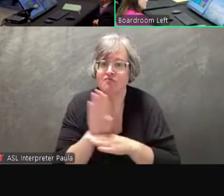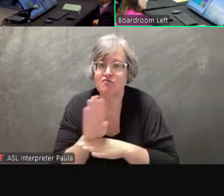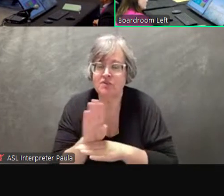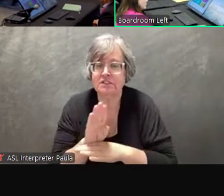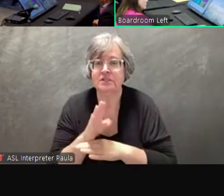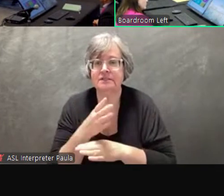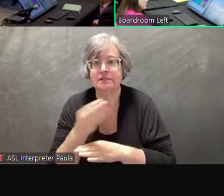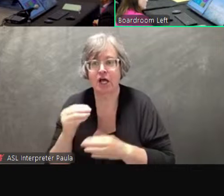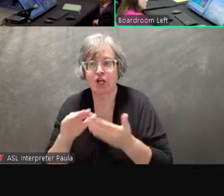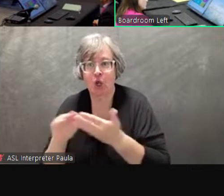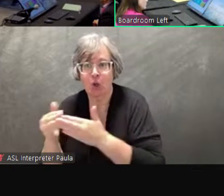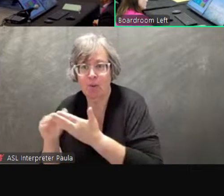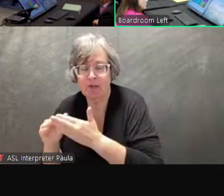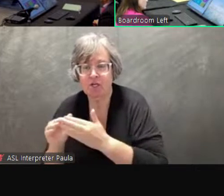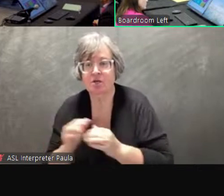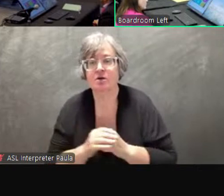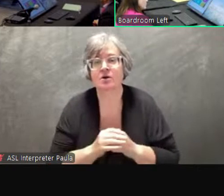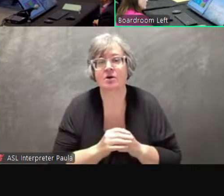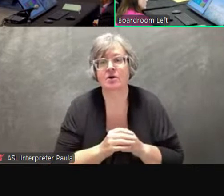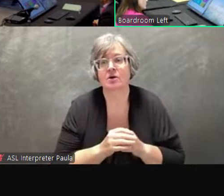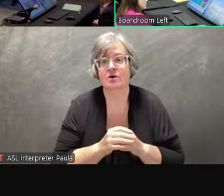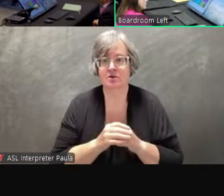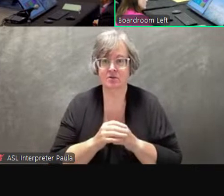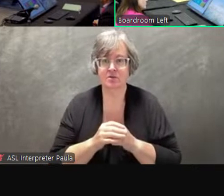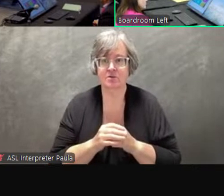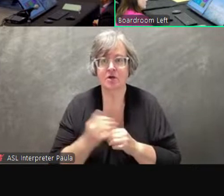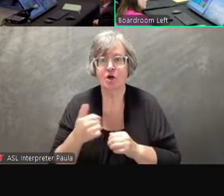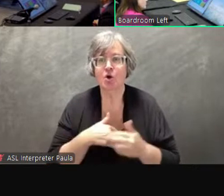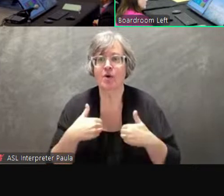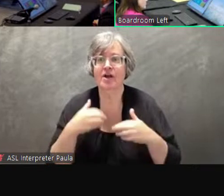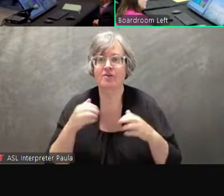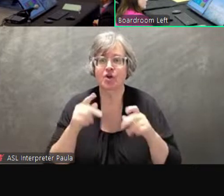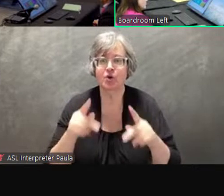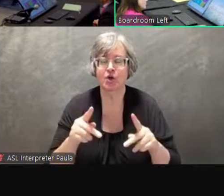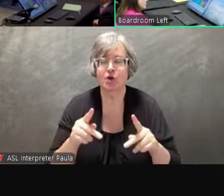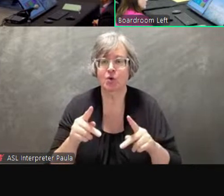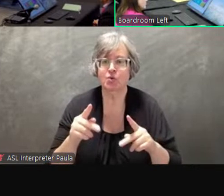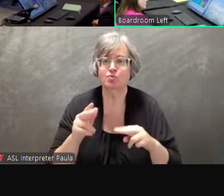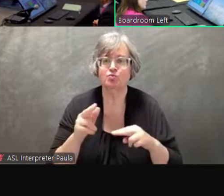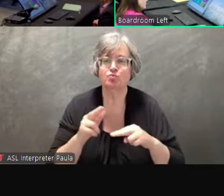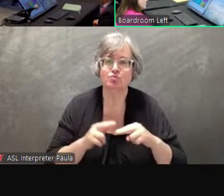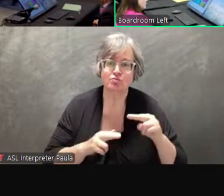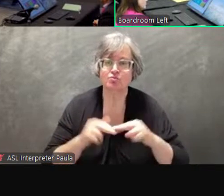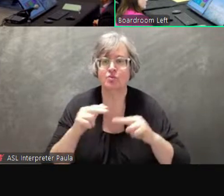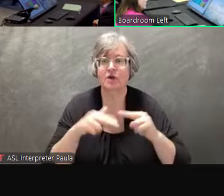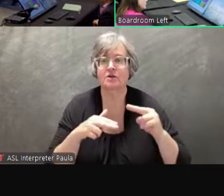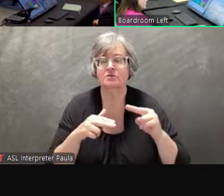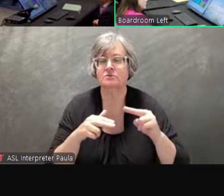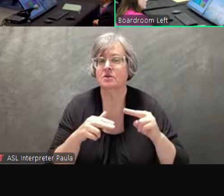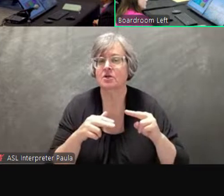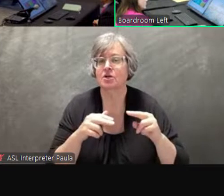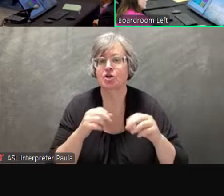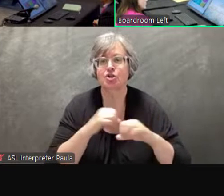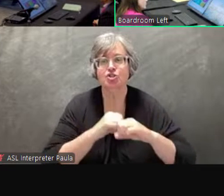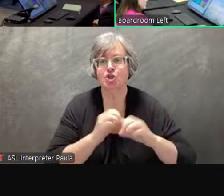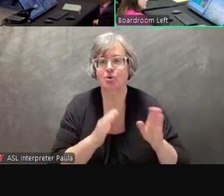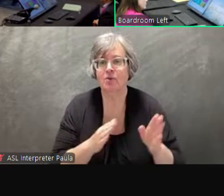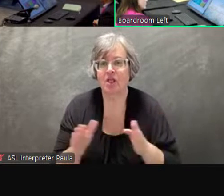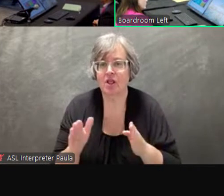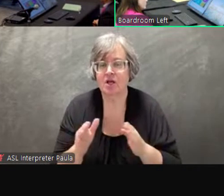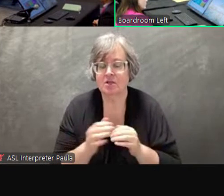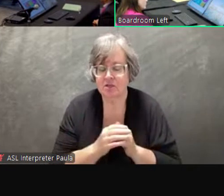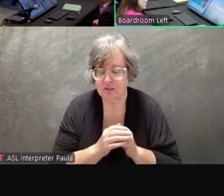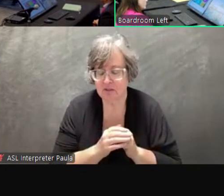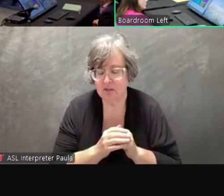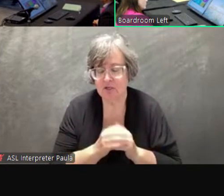community. And I feel strongly that we have an opportunity to build a security plan and strategy that helps not only with the